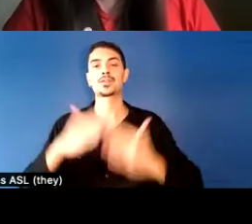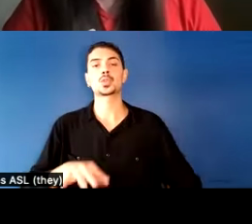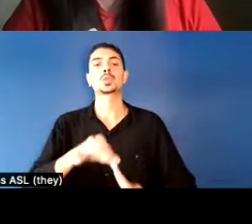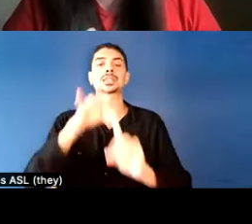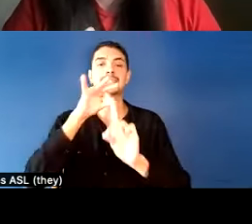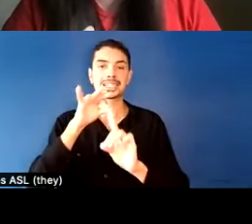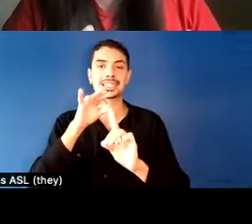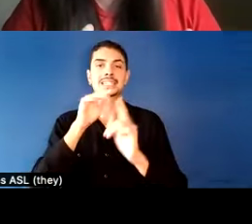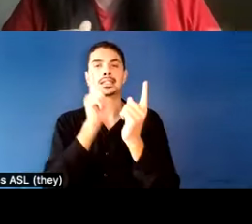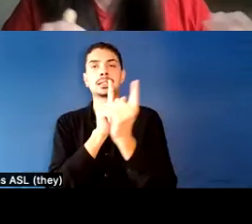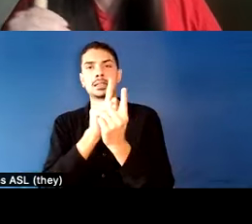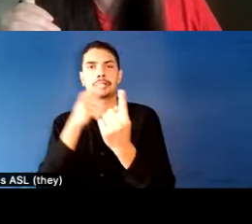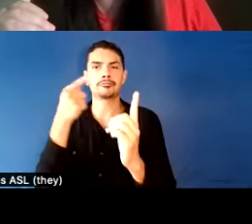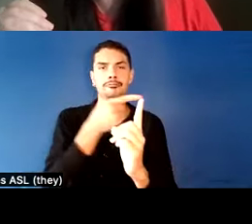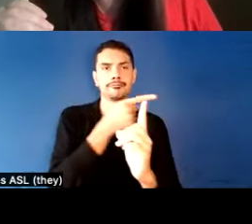do.